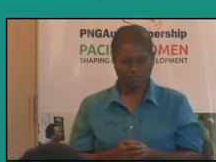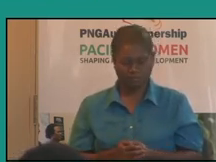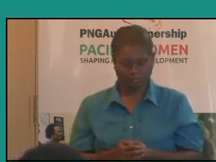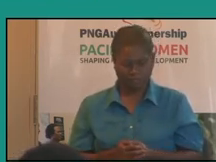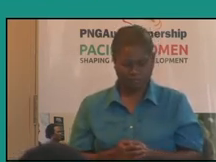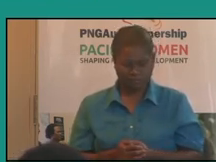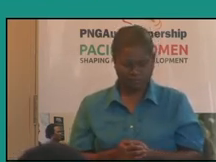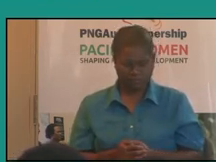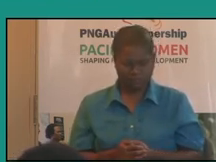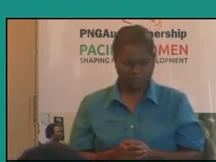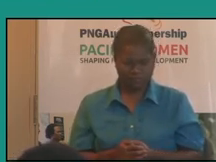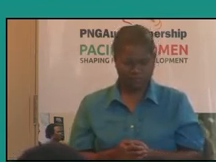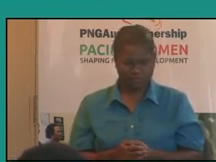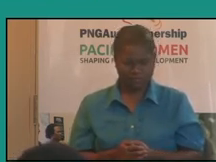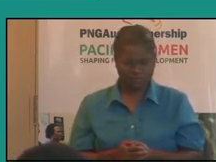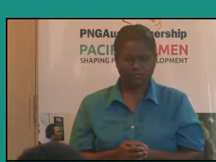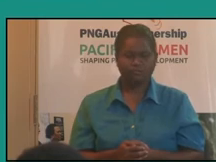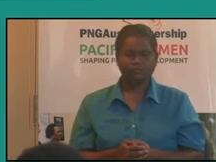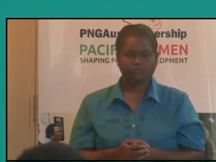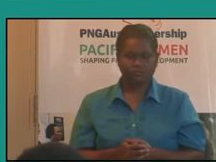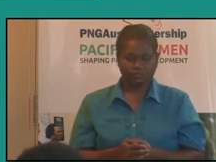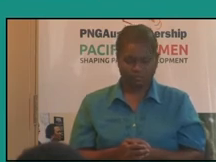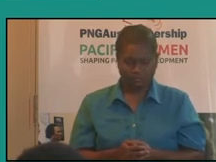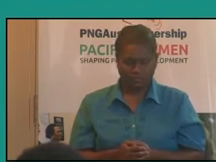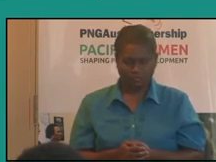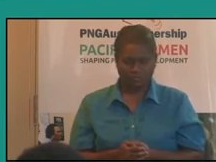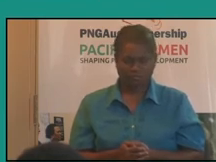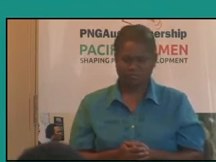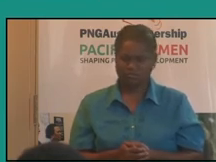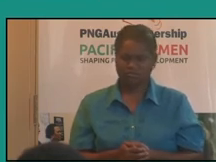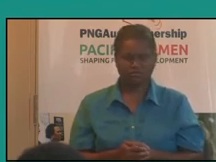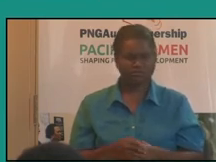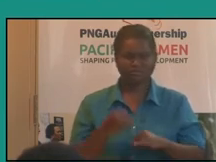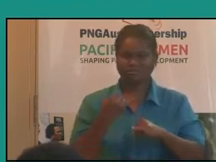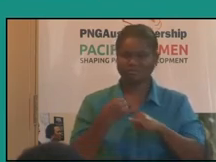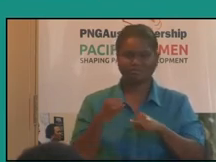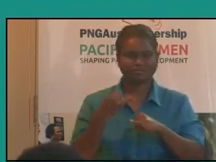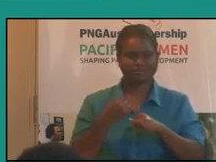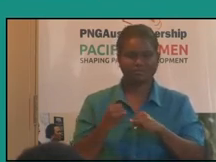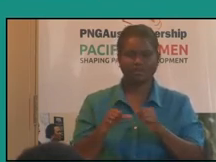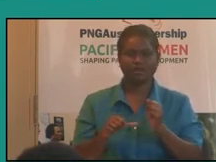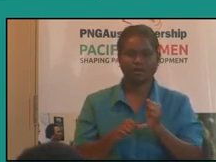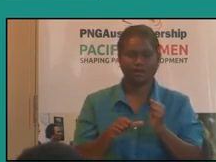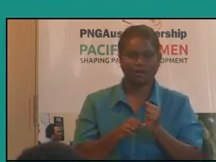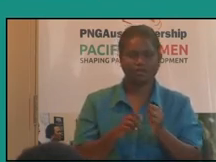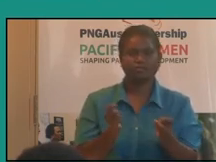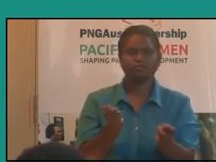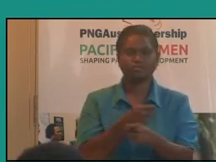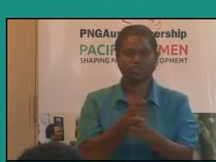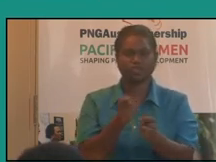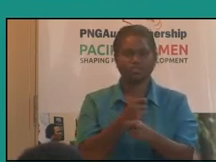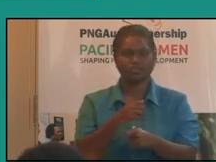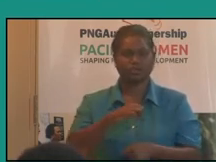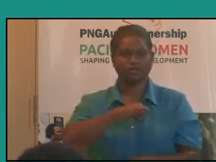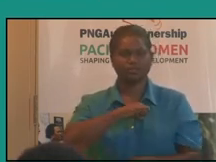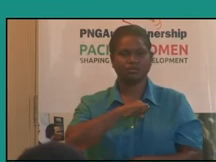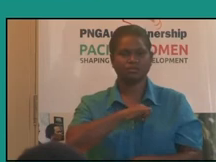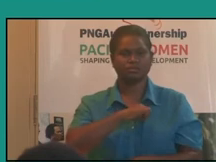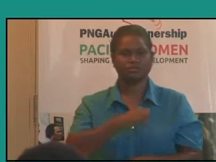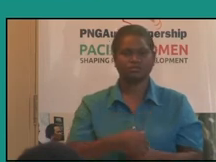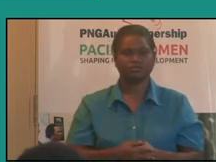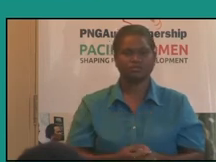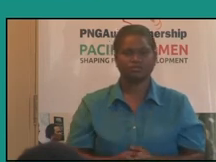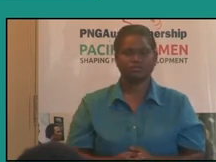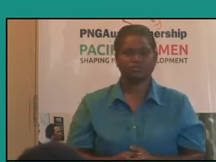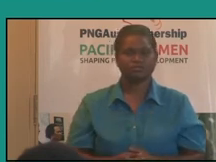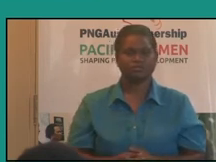with all the campaigns since 2012 and before that. It's really hard to change attitudes towards voters. There was this research on my honours